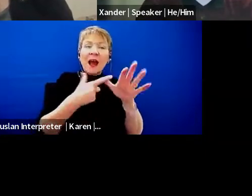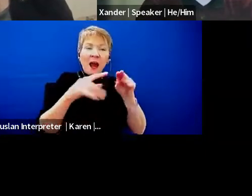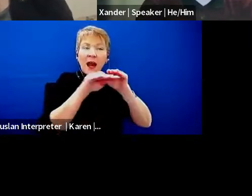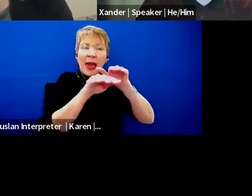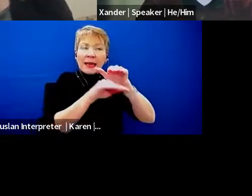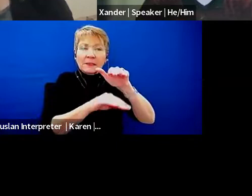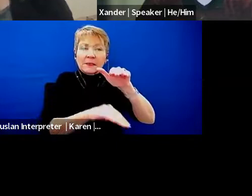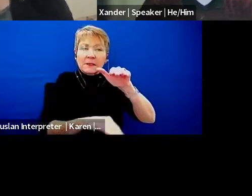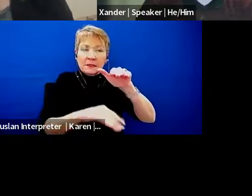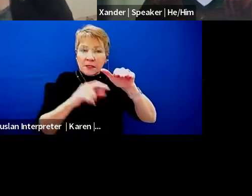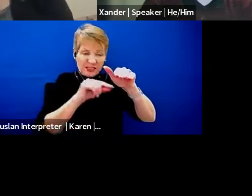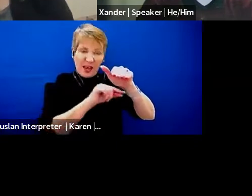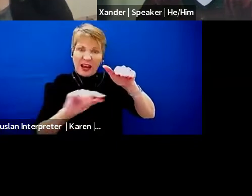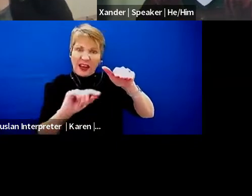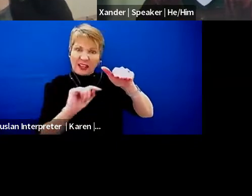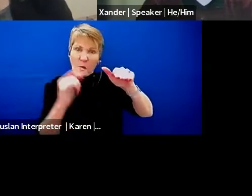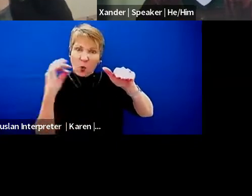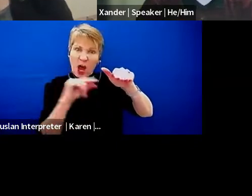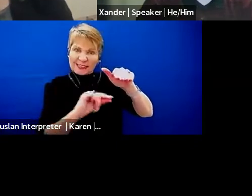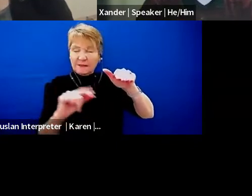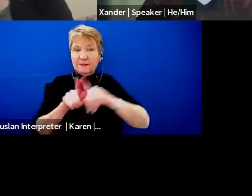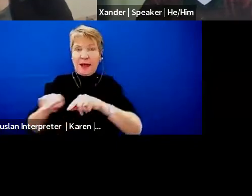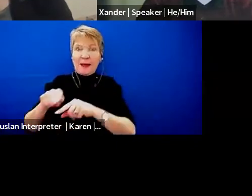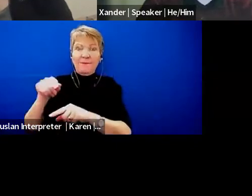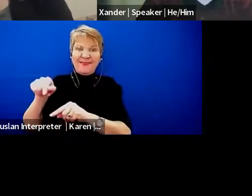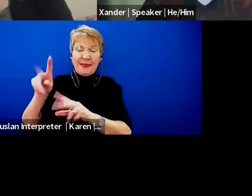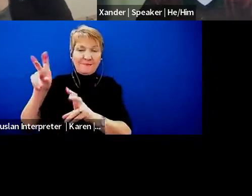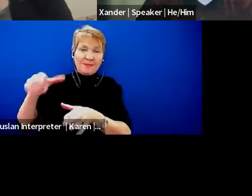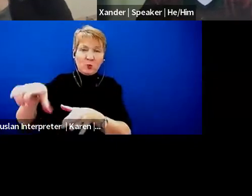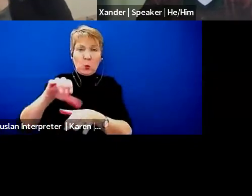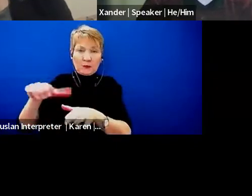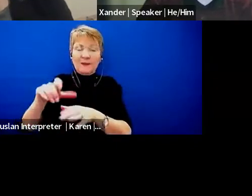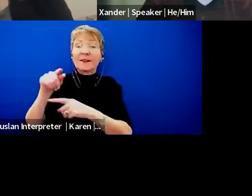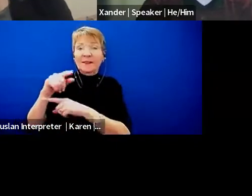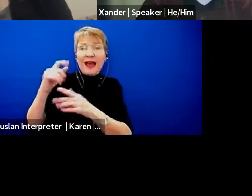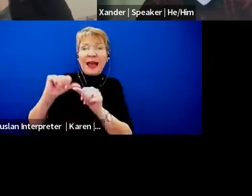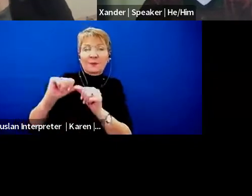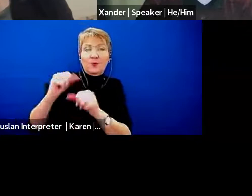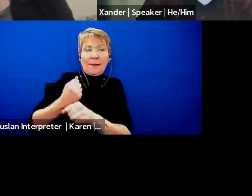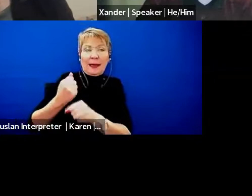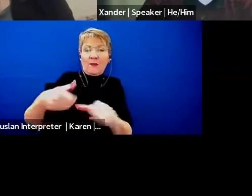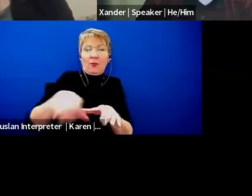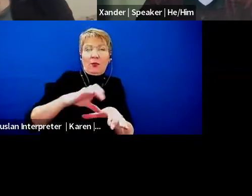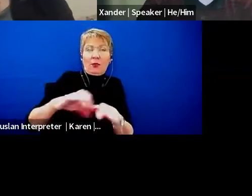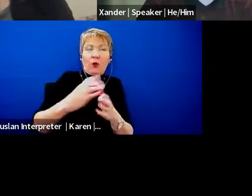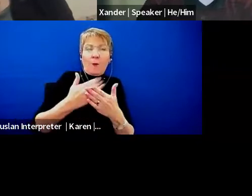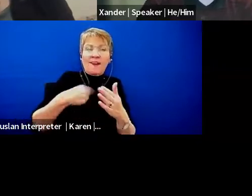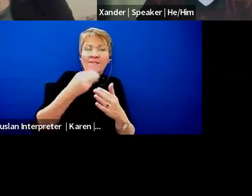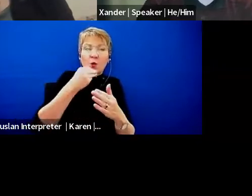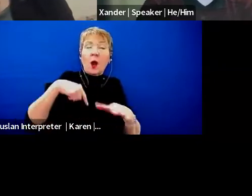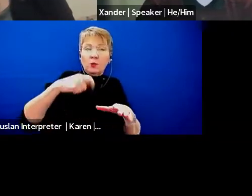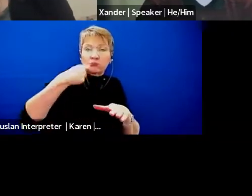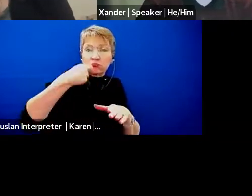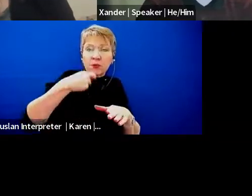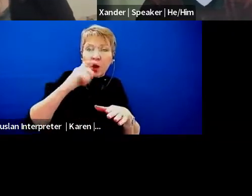so confused as to why I actually was recorded that I did eat that day. But she found out later that she actually snuck